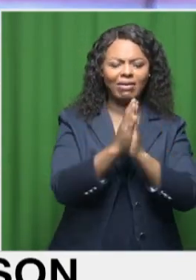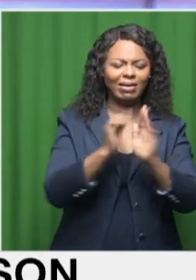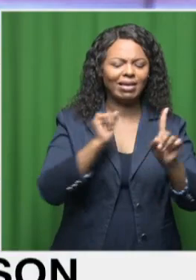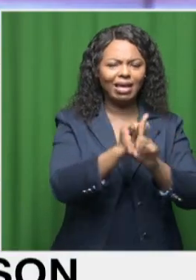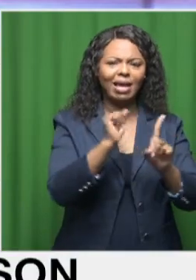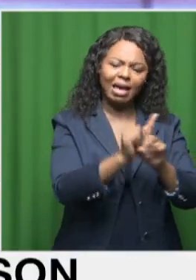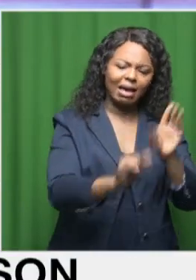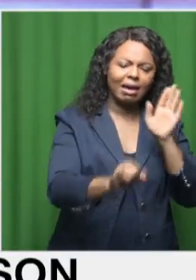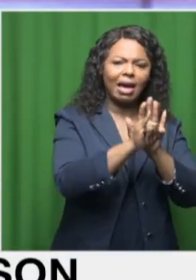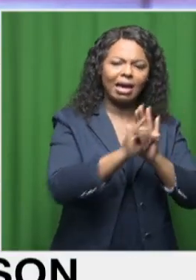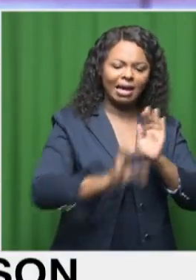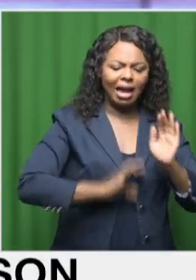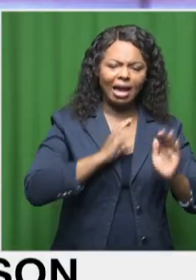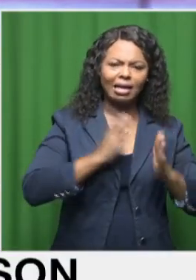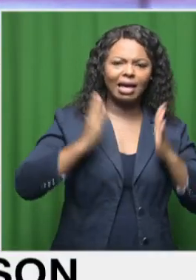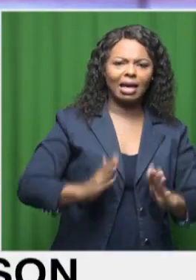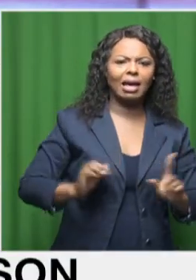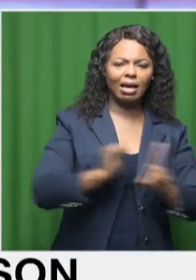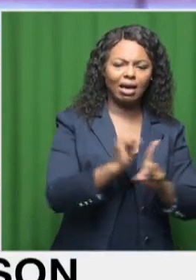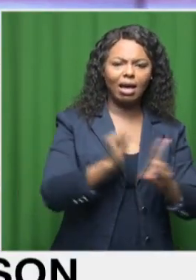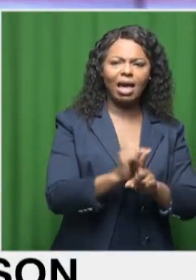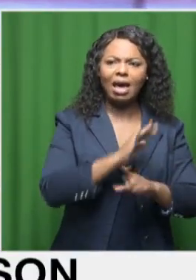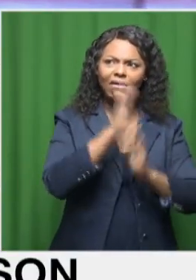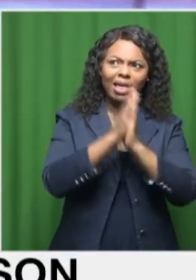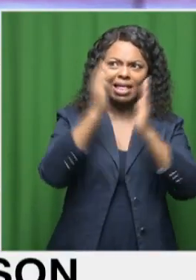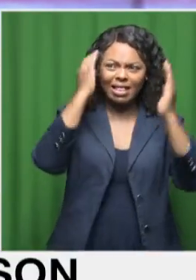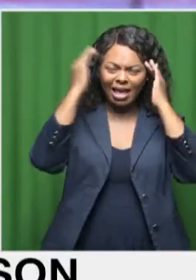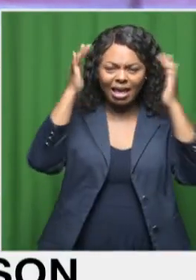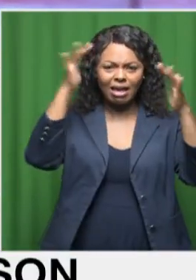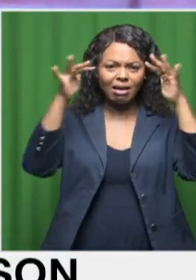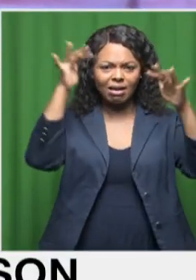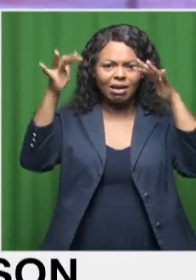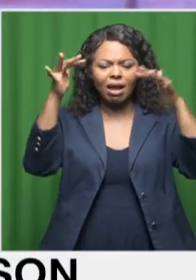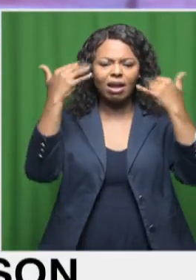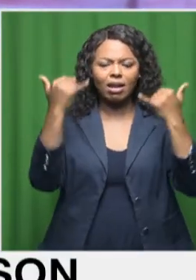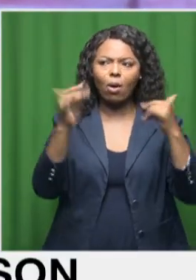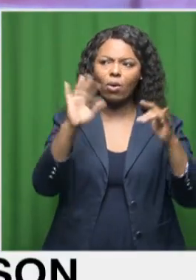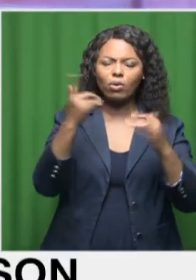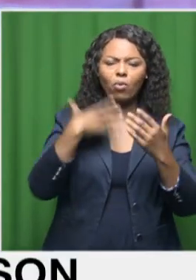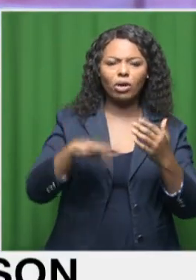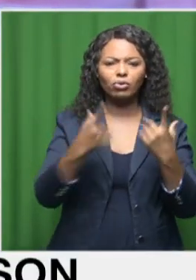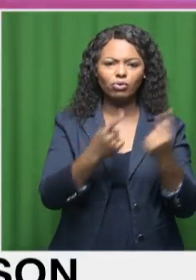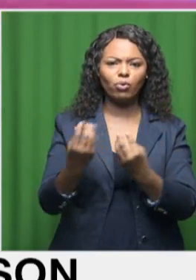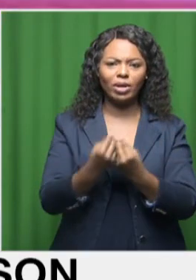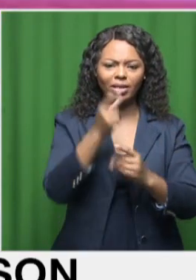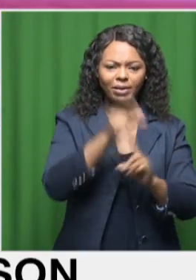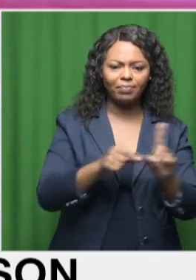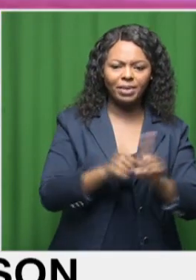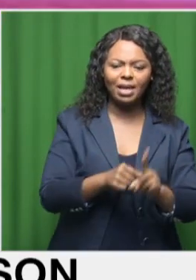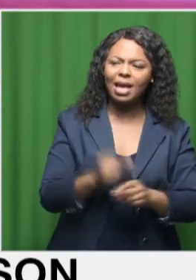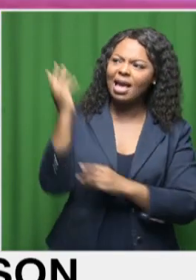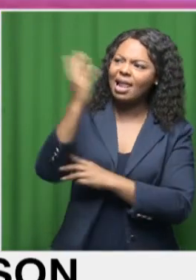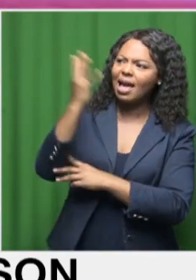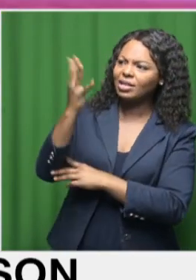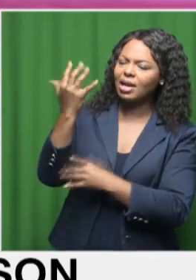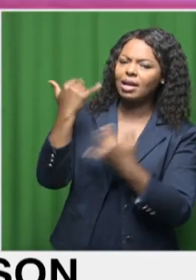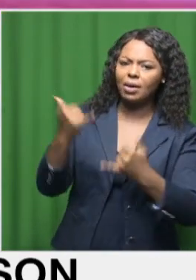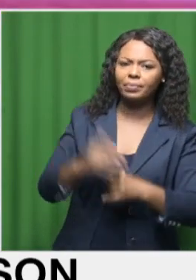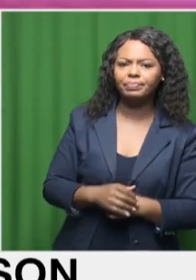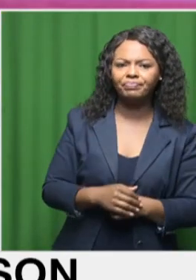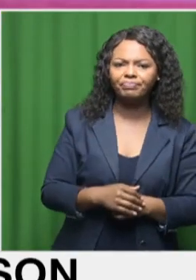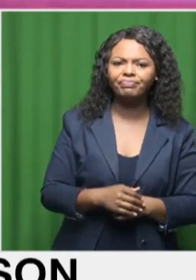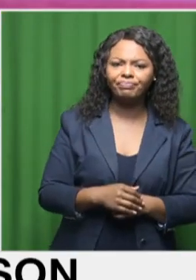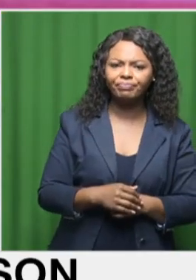something that is a pivot of all our thinking around what we are wanting to do with him. Let's talk about the lecture then, the inaugural